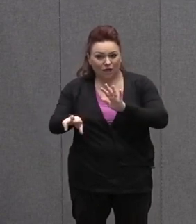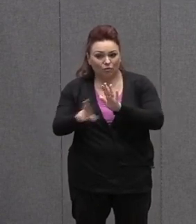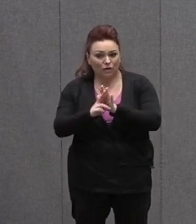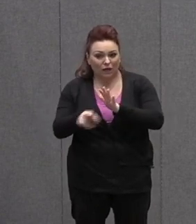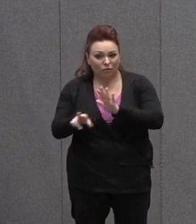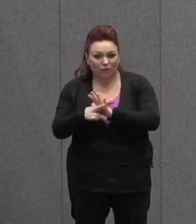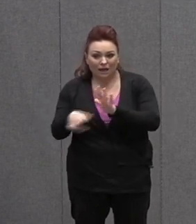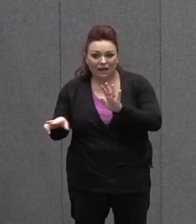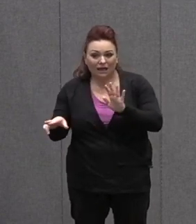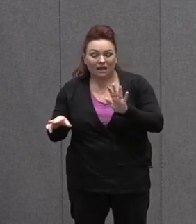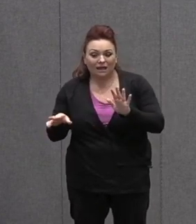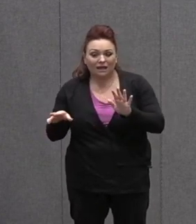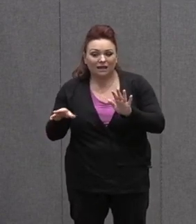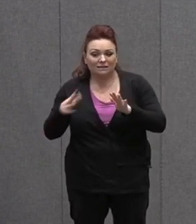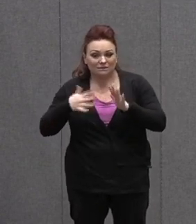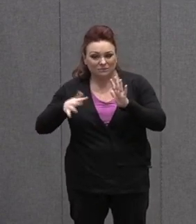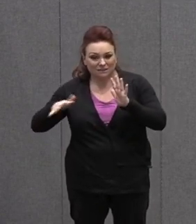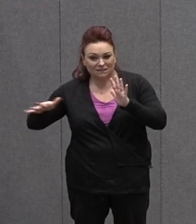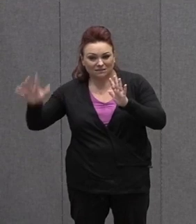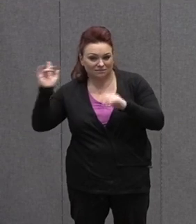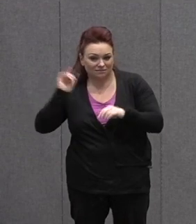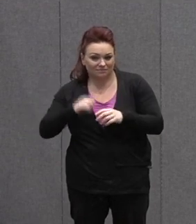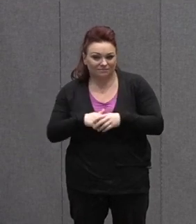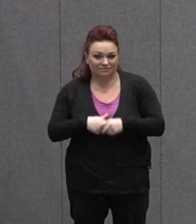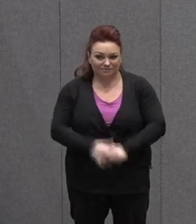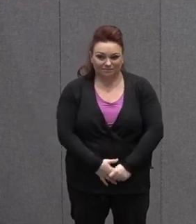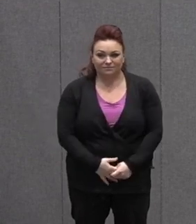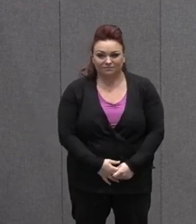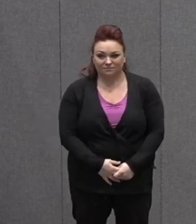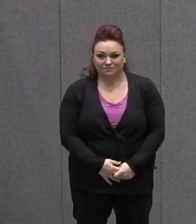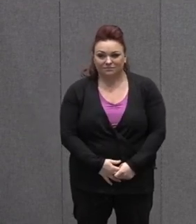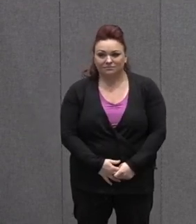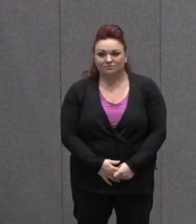ring. Sping, sping.